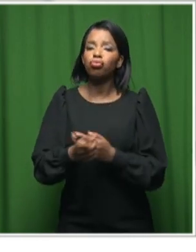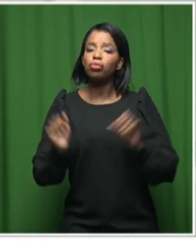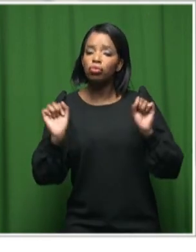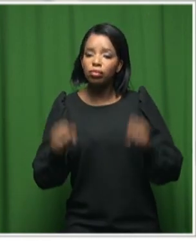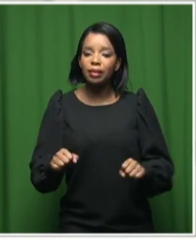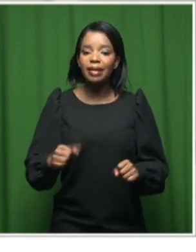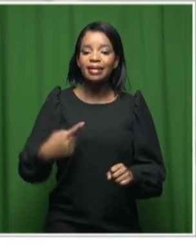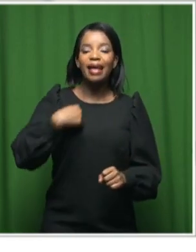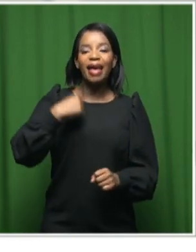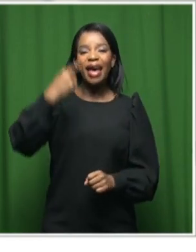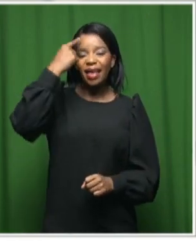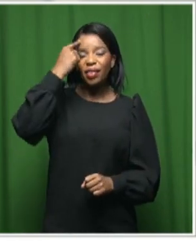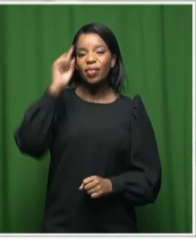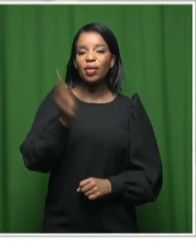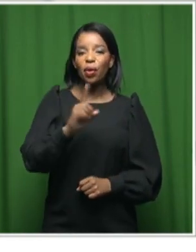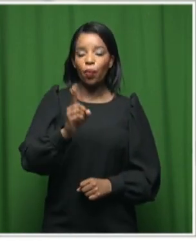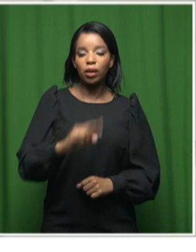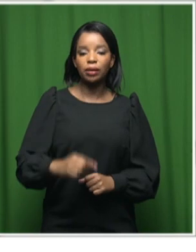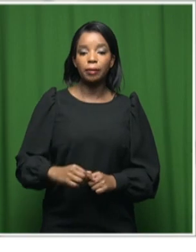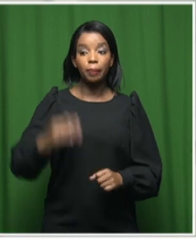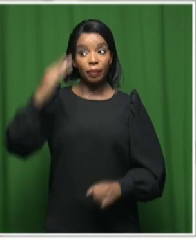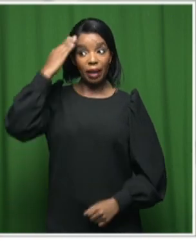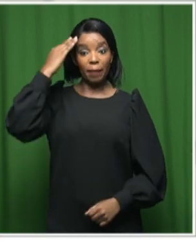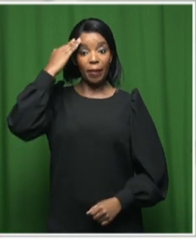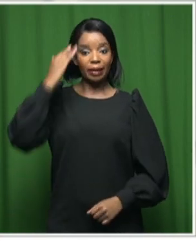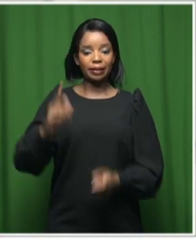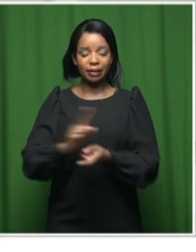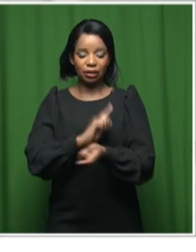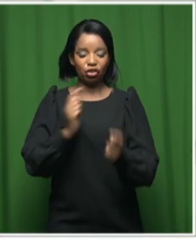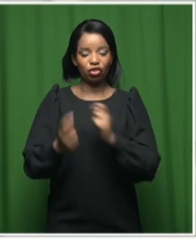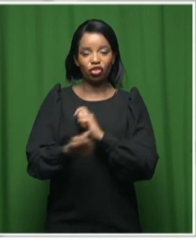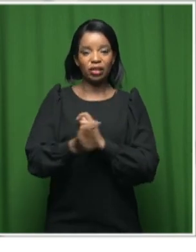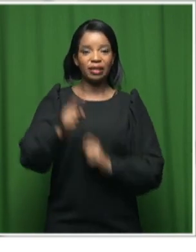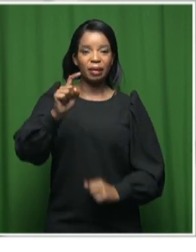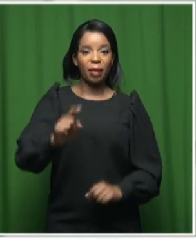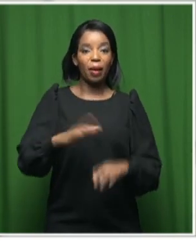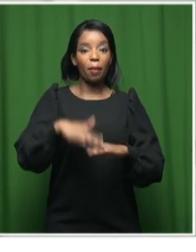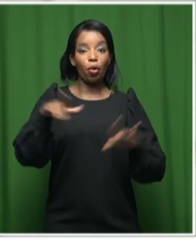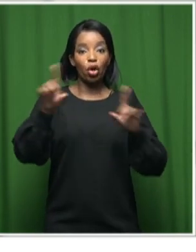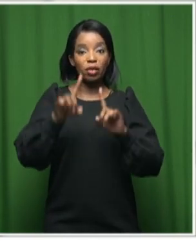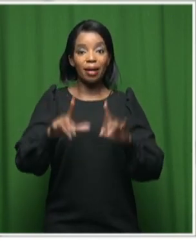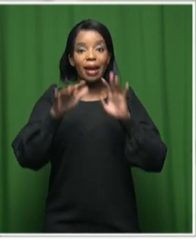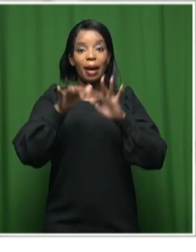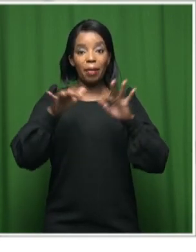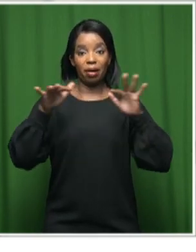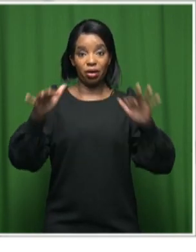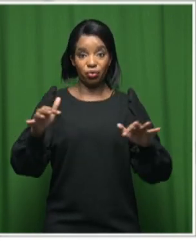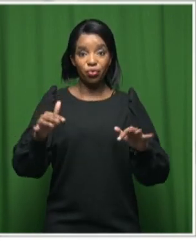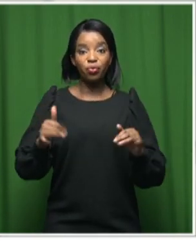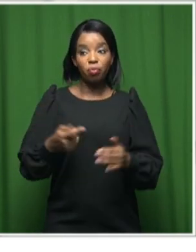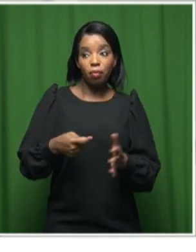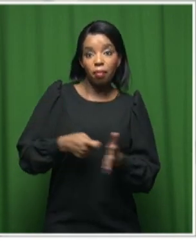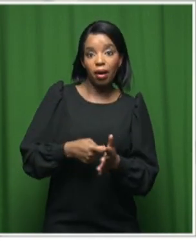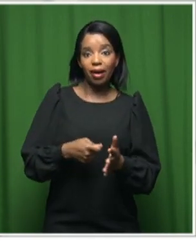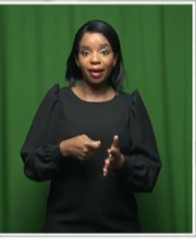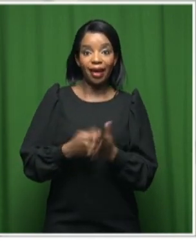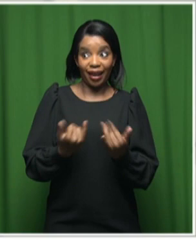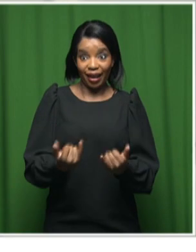I think the mindset must change, especially for consumers, as we go into the festive season. The